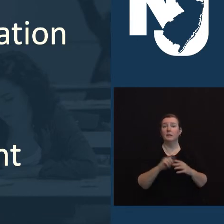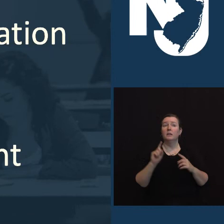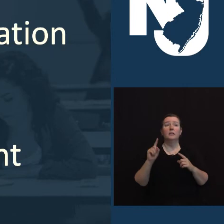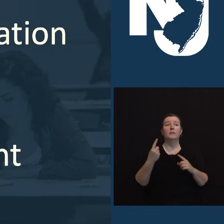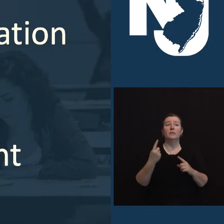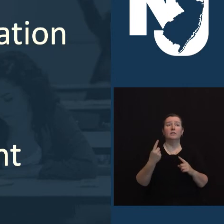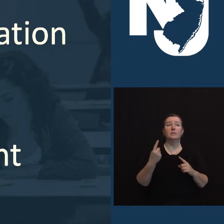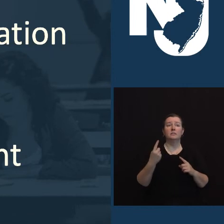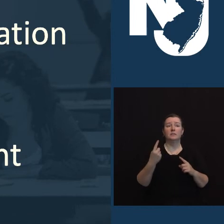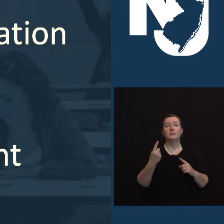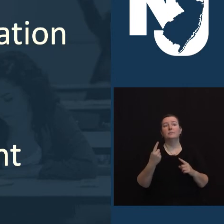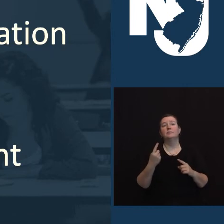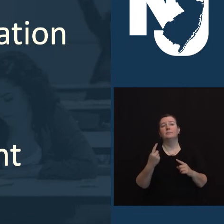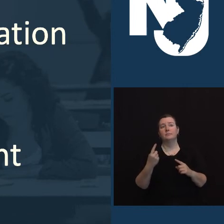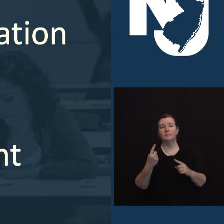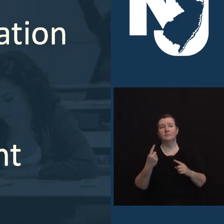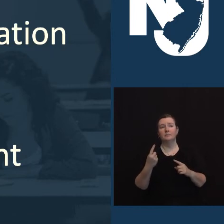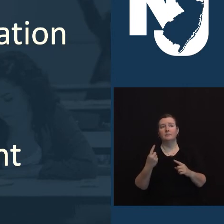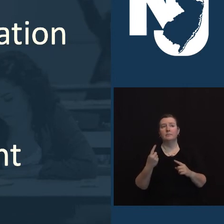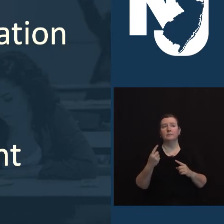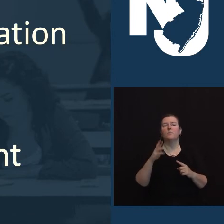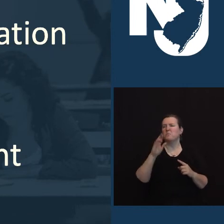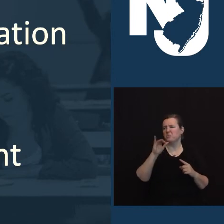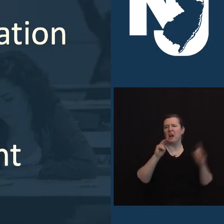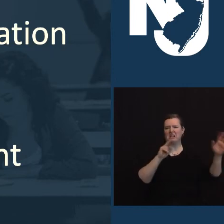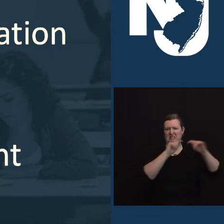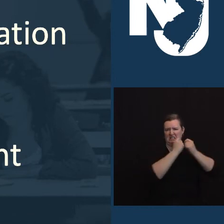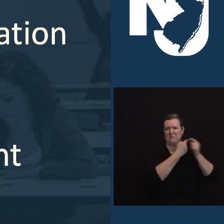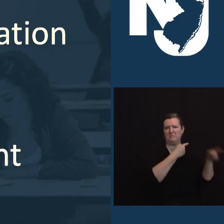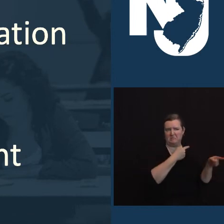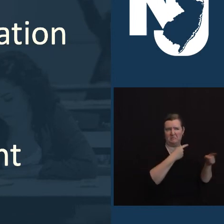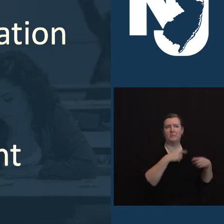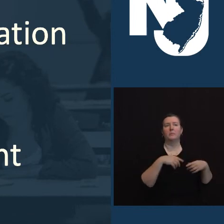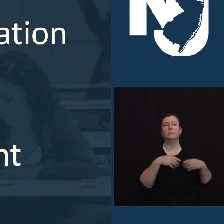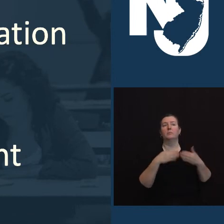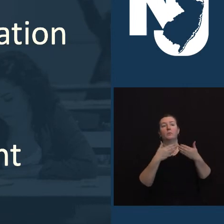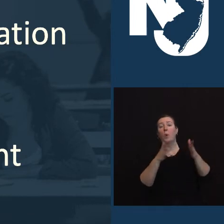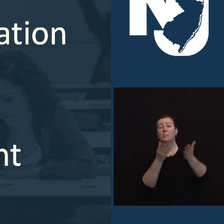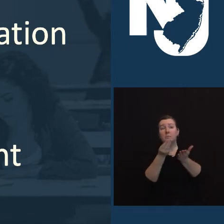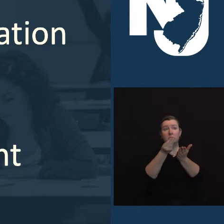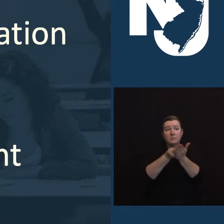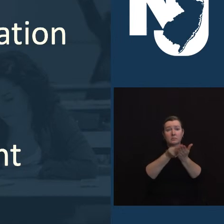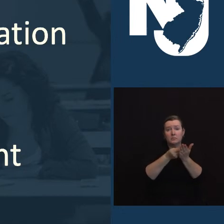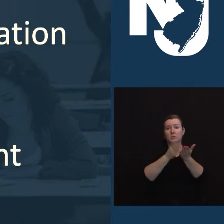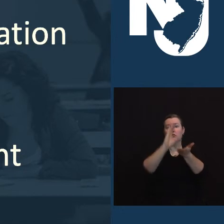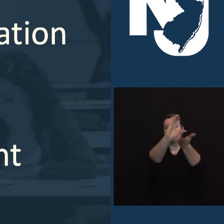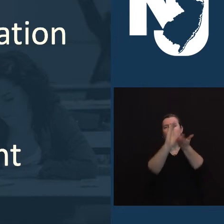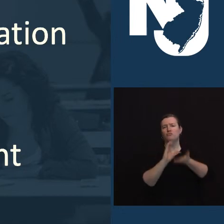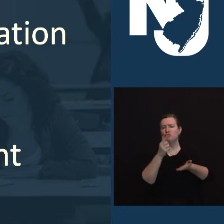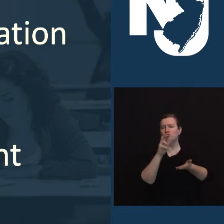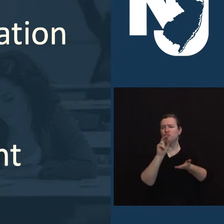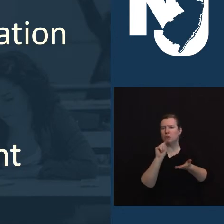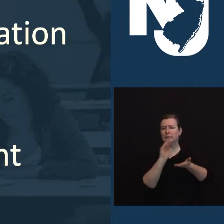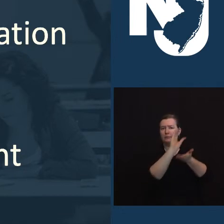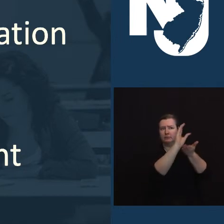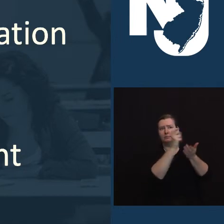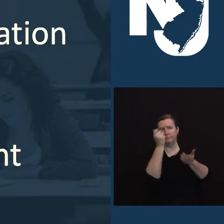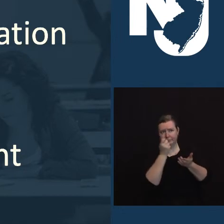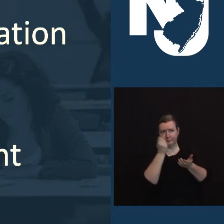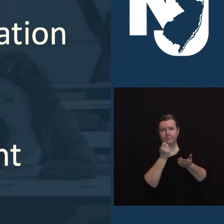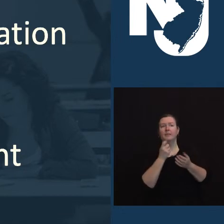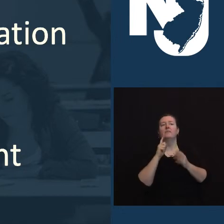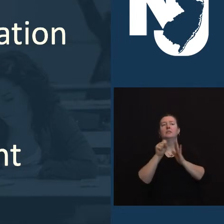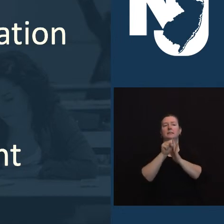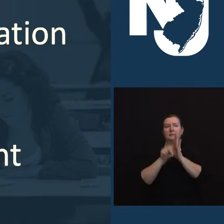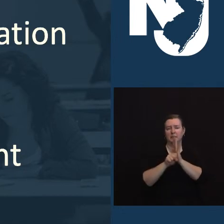competitive grant program open to all institutions of higher education that receive state funding to spur the implementation of plans